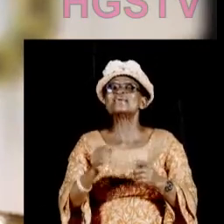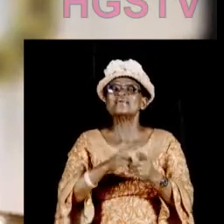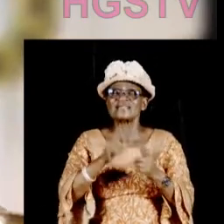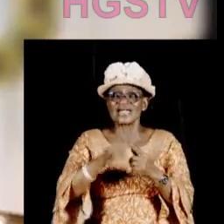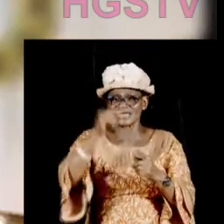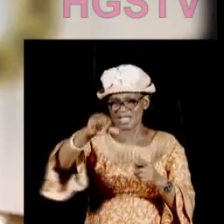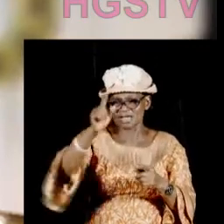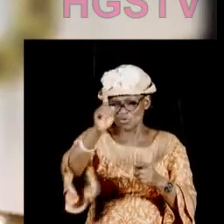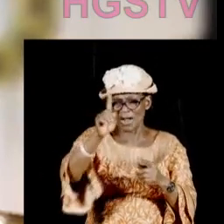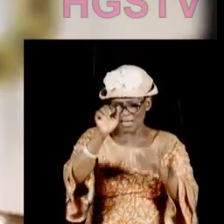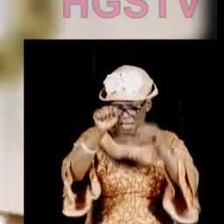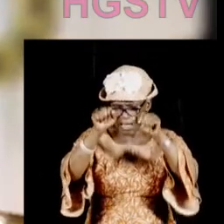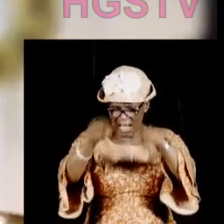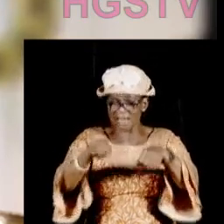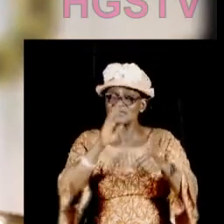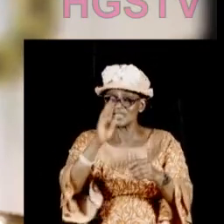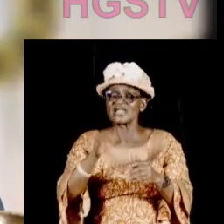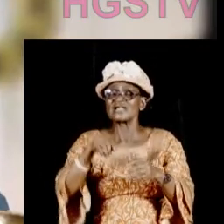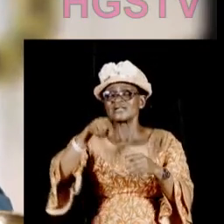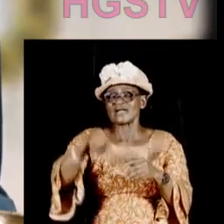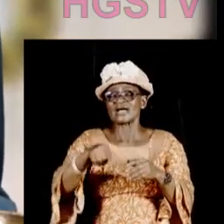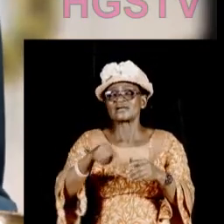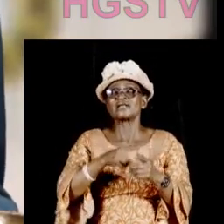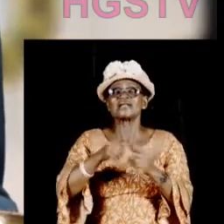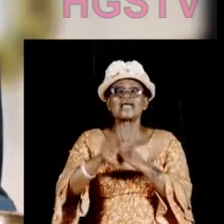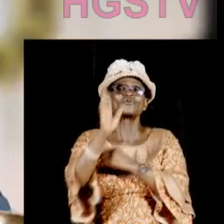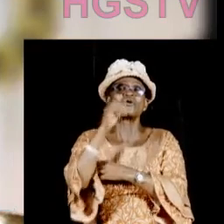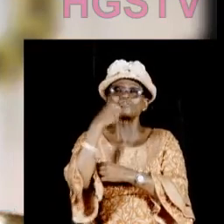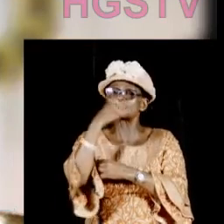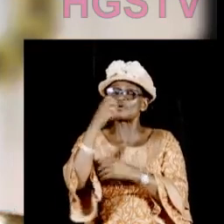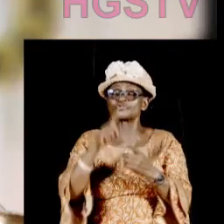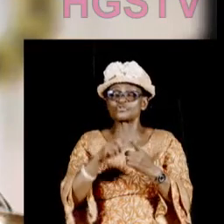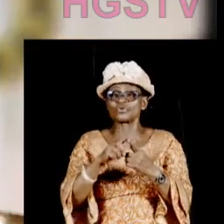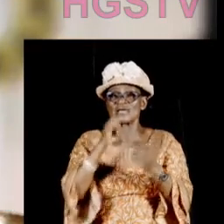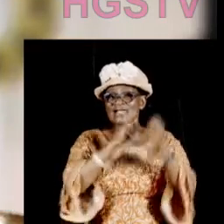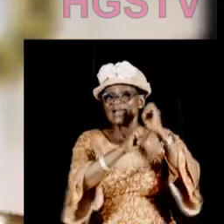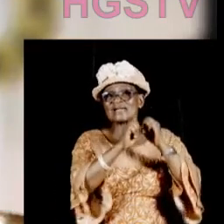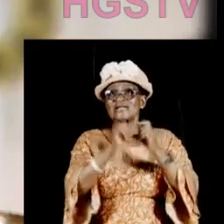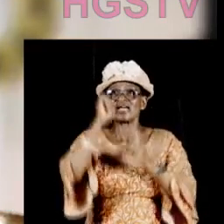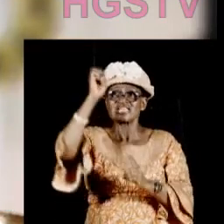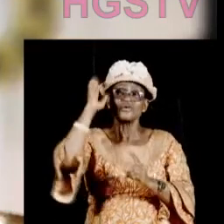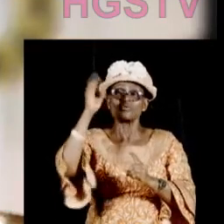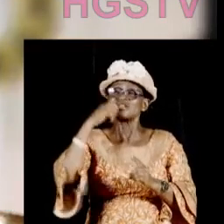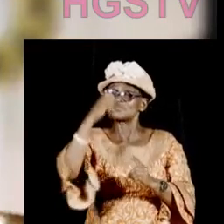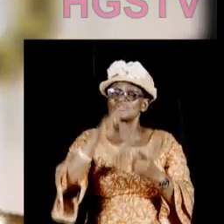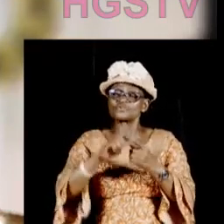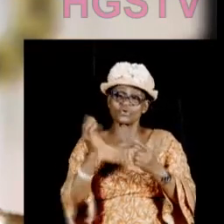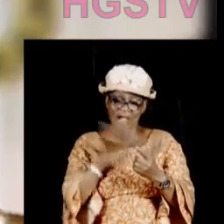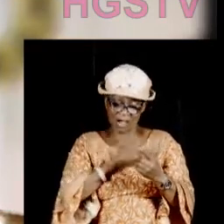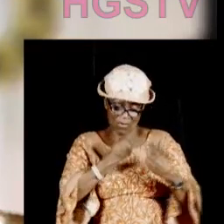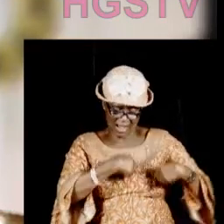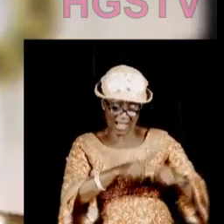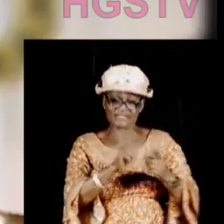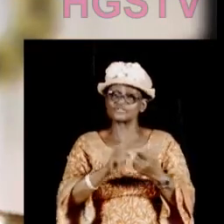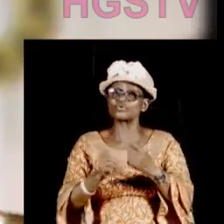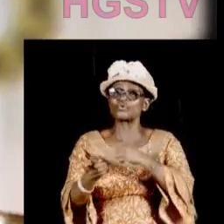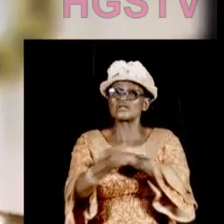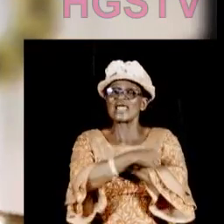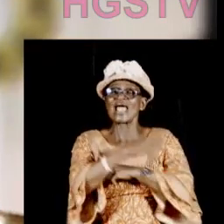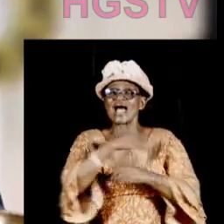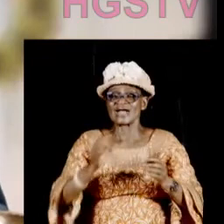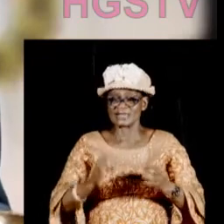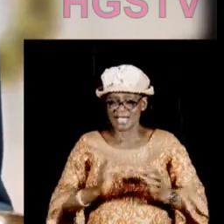like God spoke to Elijah, he will speak to our hearts today in Jesus' name. Amen. He will encourage